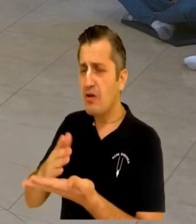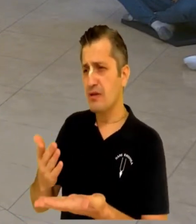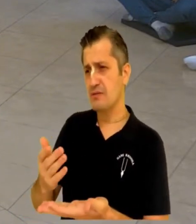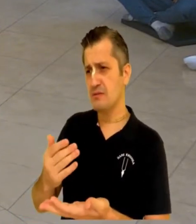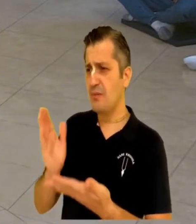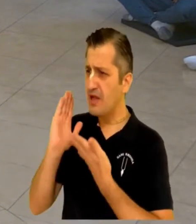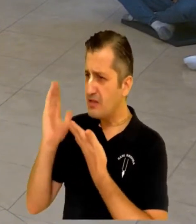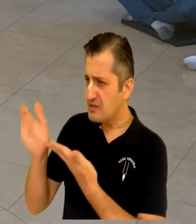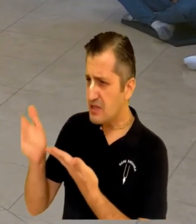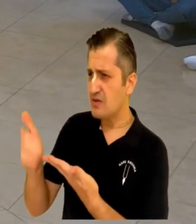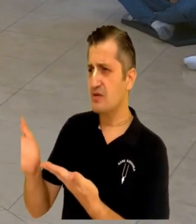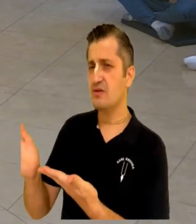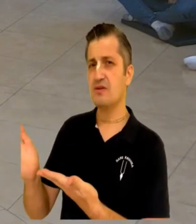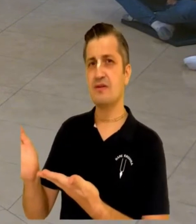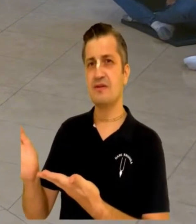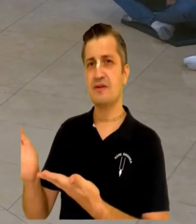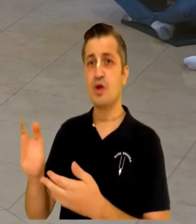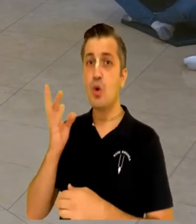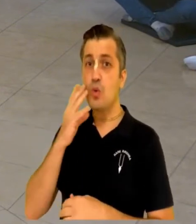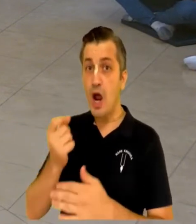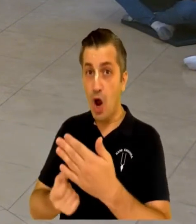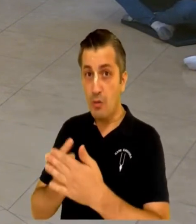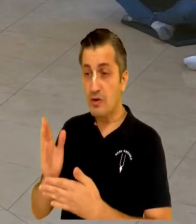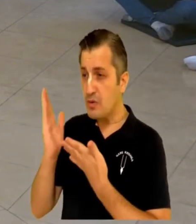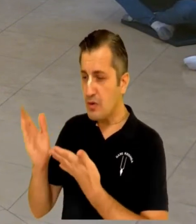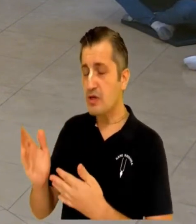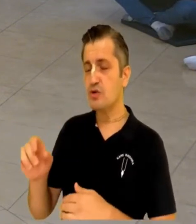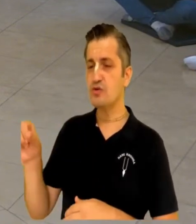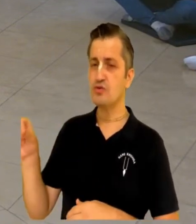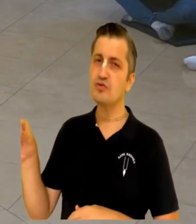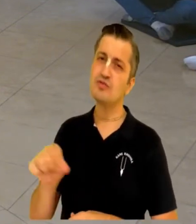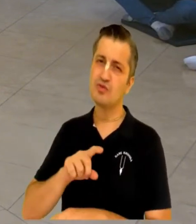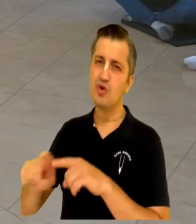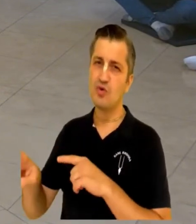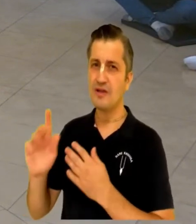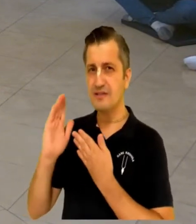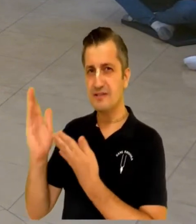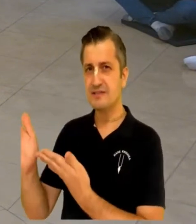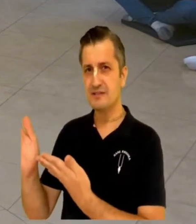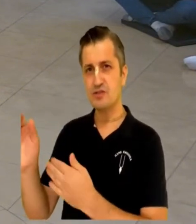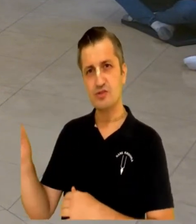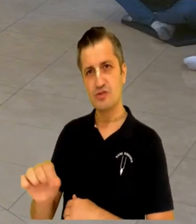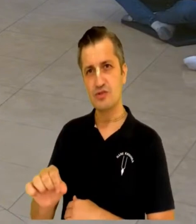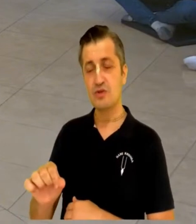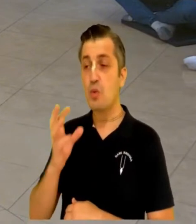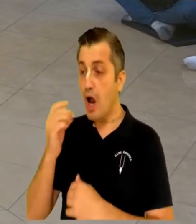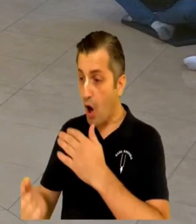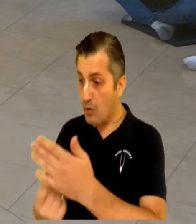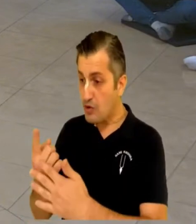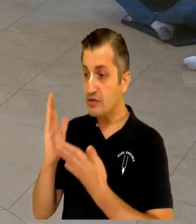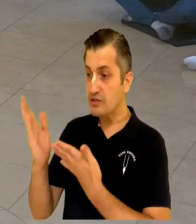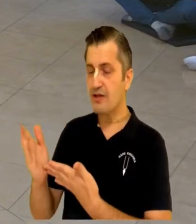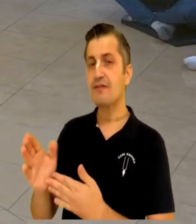So as long as there's an opportunity to make up for them, we should try that. Sometimes we might not have the opportunity. Sometimes maybe the